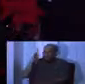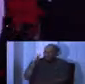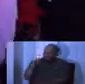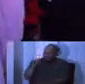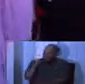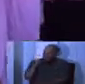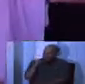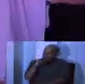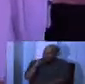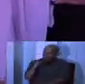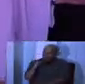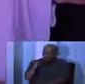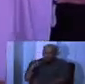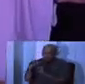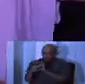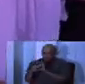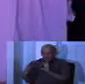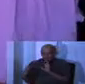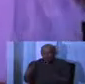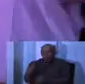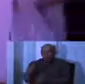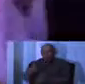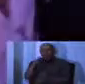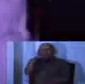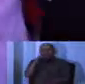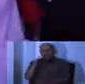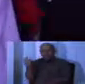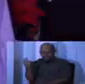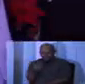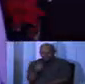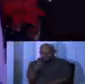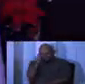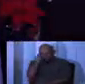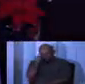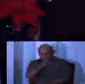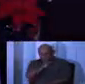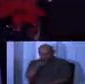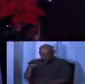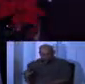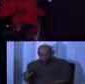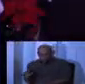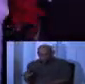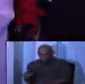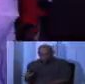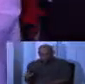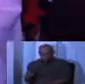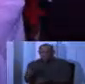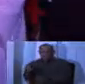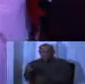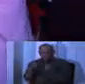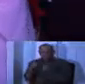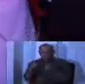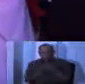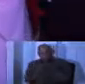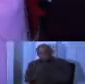us go, but a God who came at Christmas, came into the